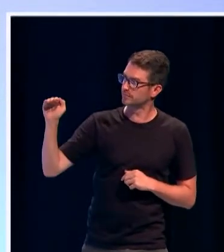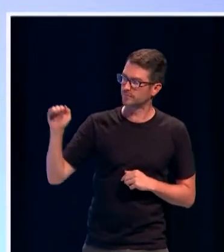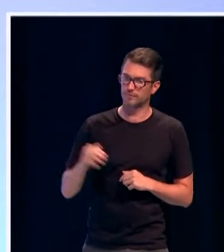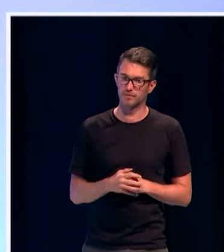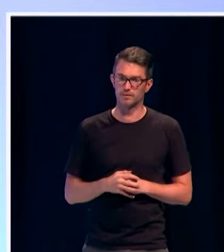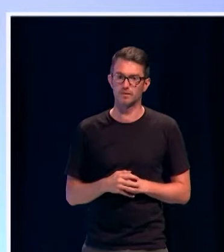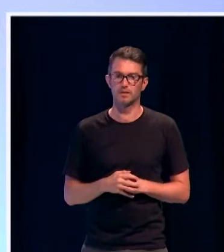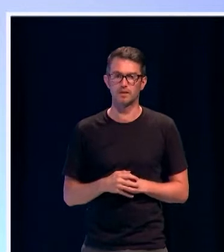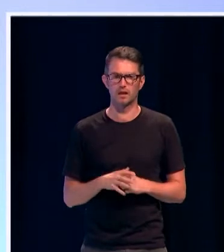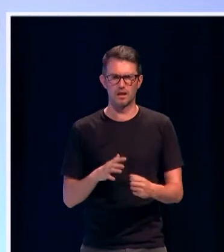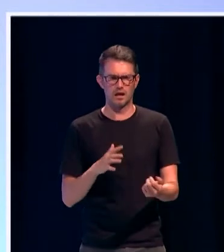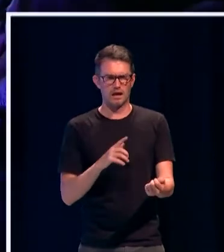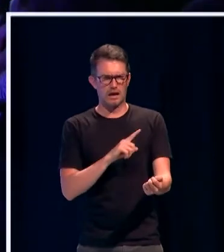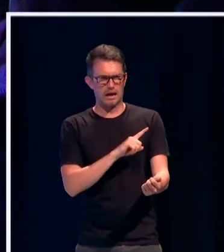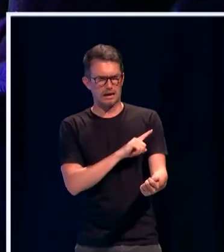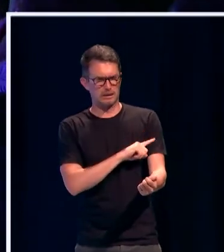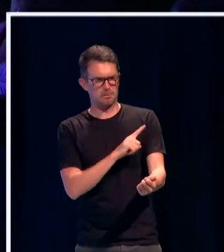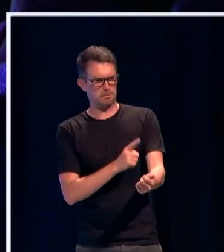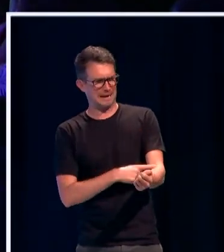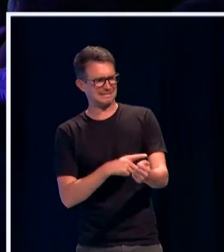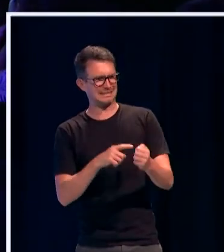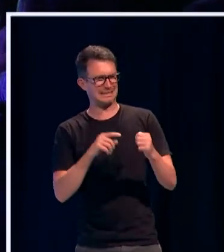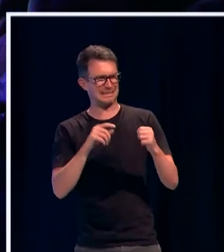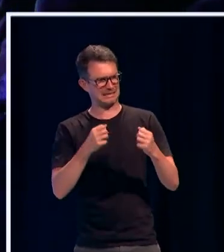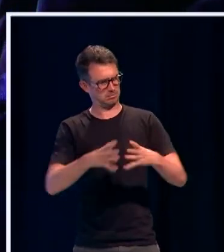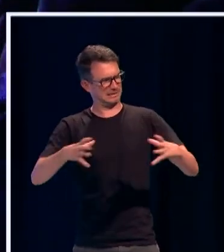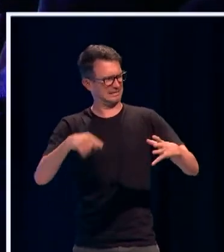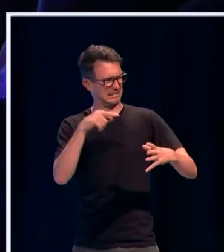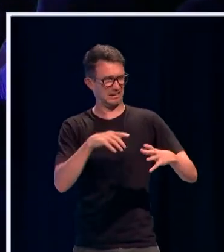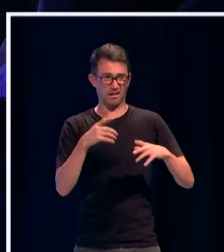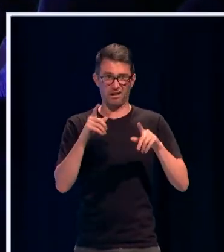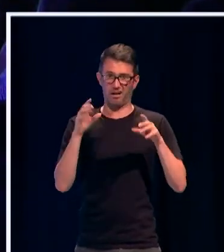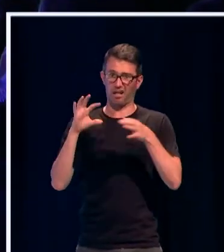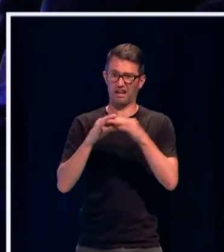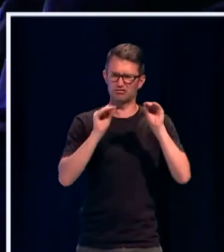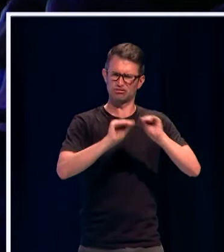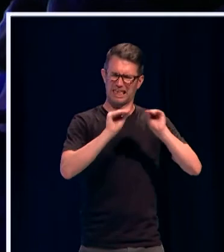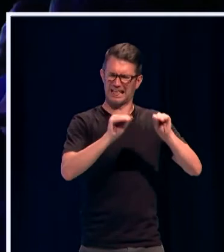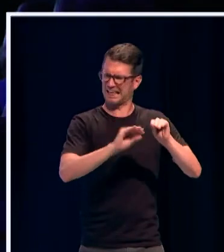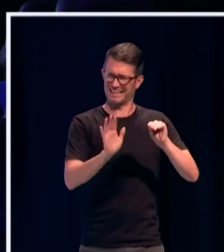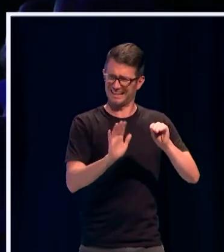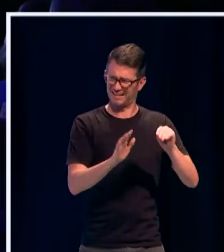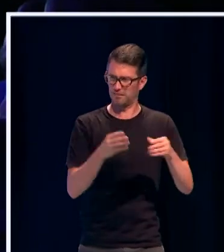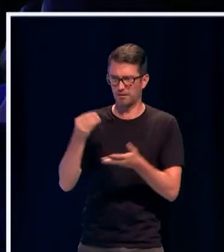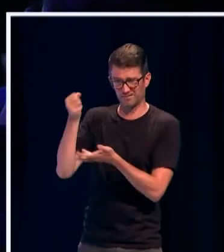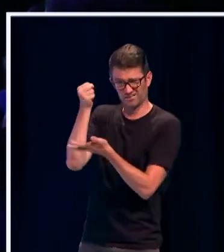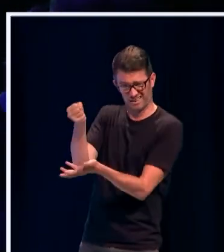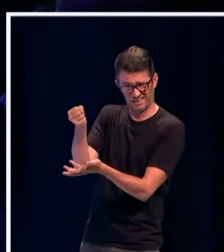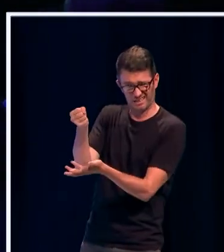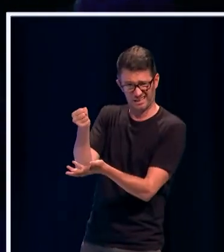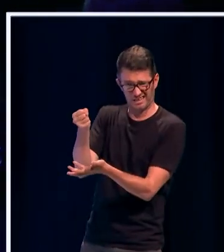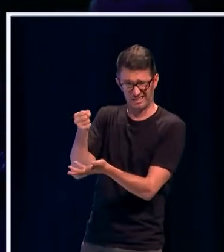training. How can donors be persuaded to support a broader range of capacity building initiatives?